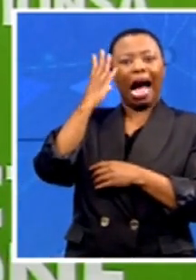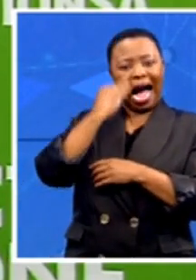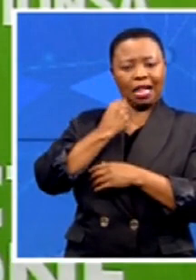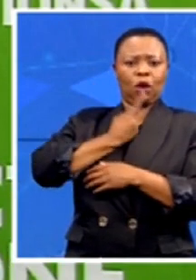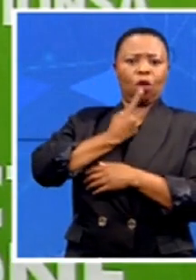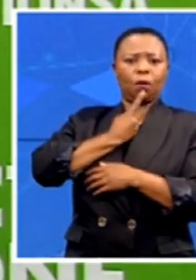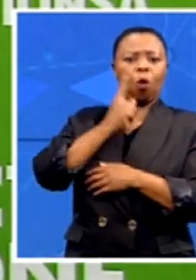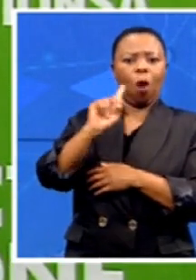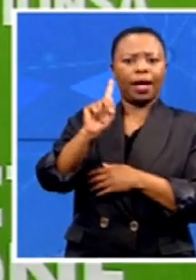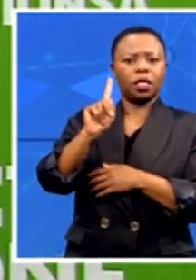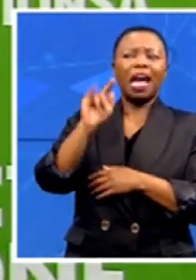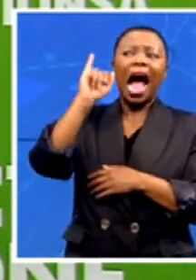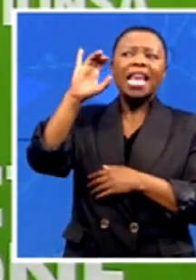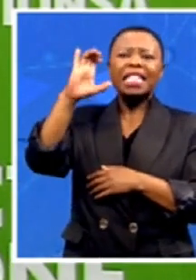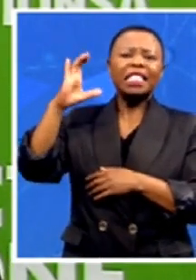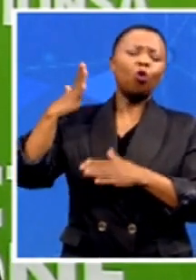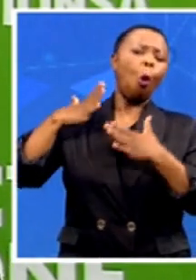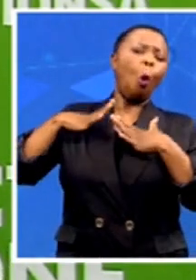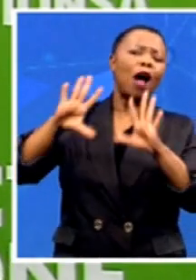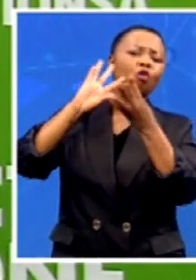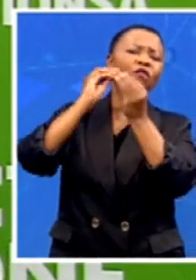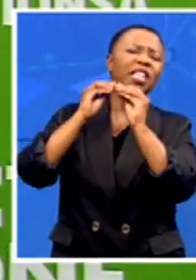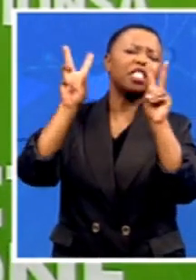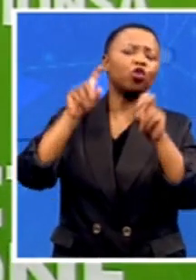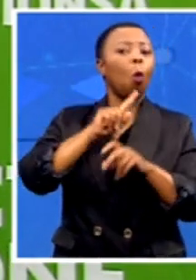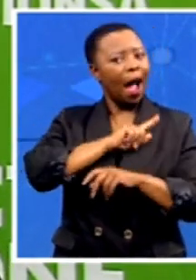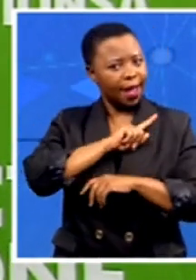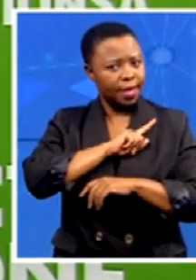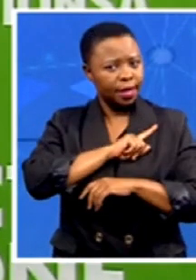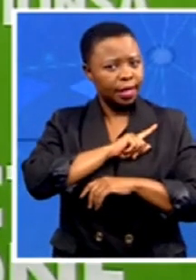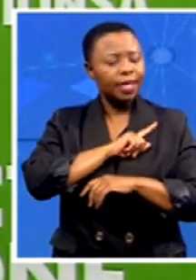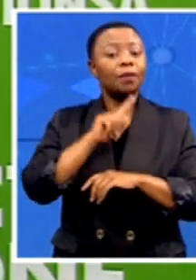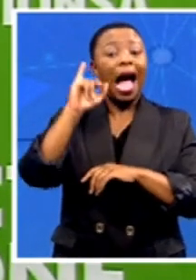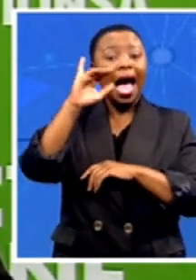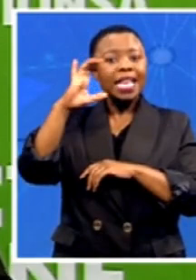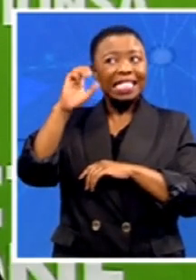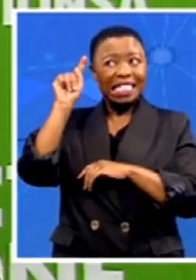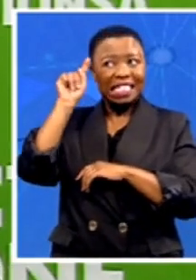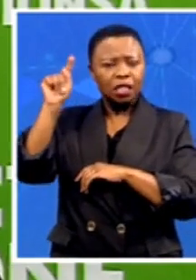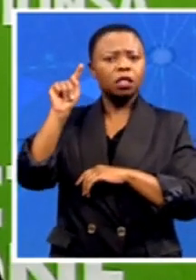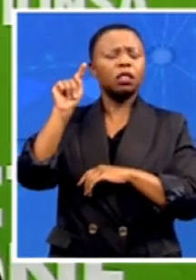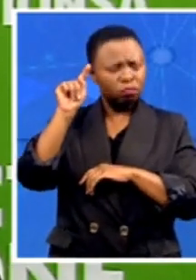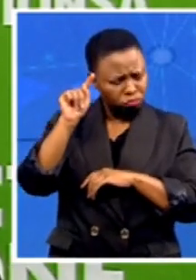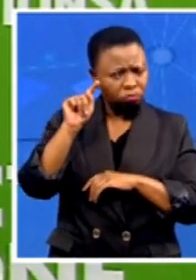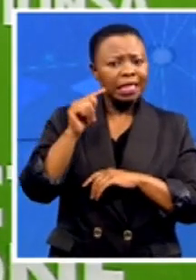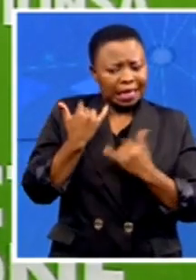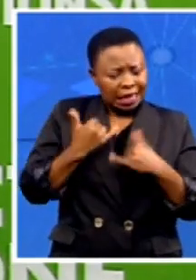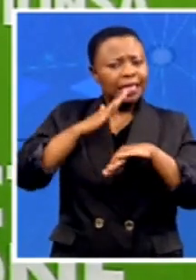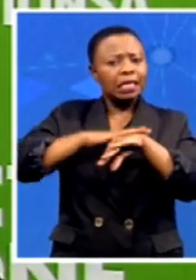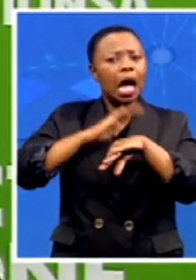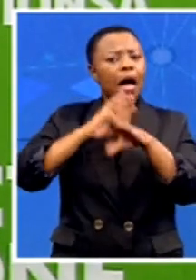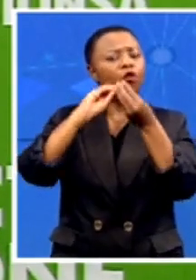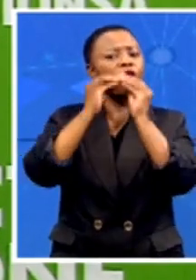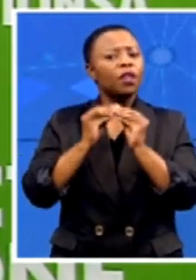This is the kind of issue that the IEC should be actively seeking to remedy, given their obligations to run free and fair